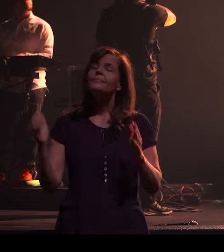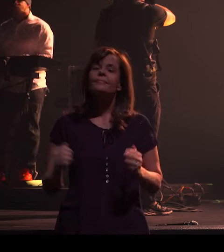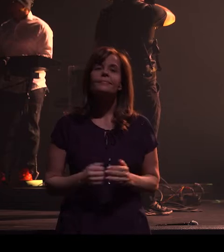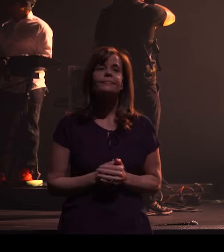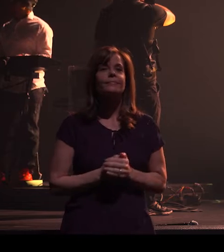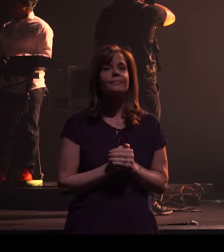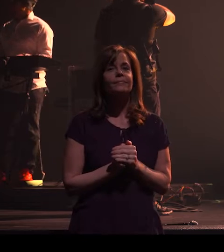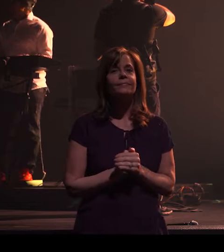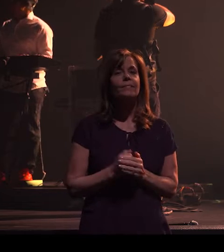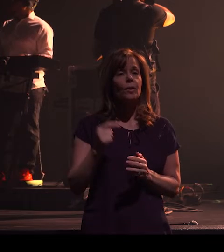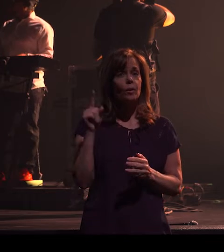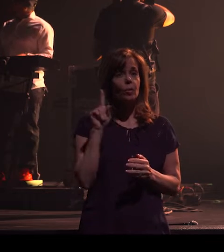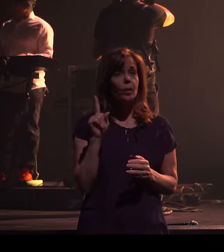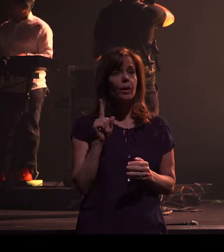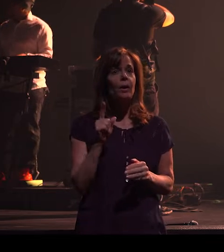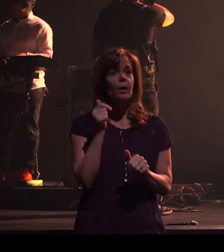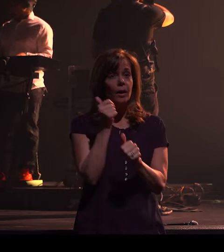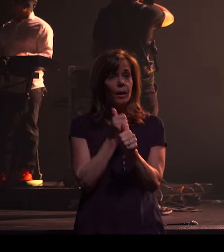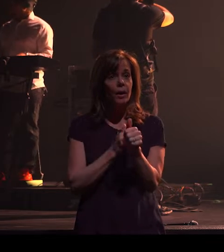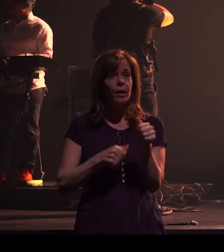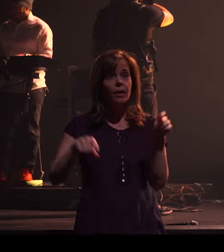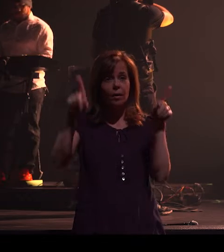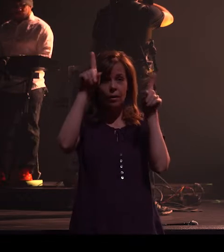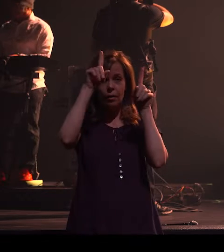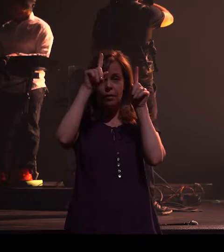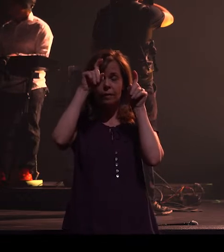praise, where every demon